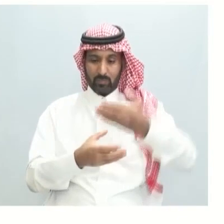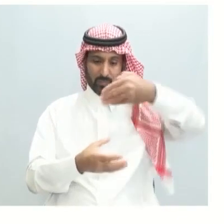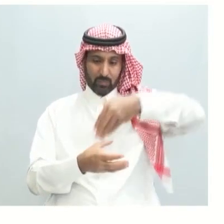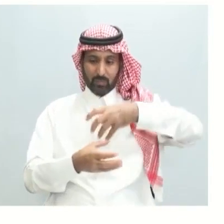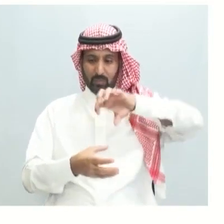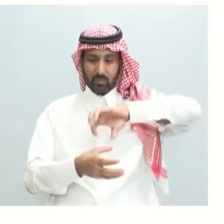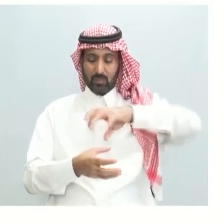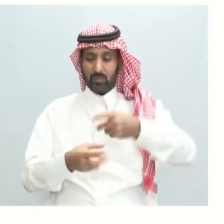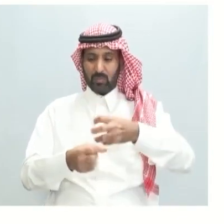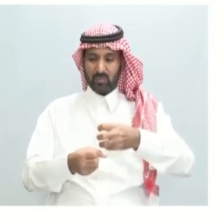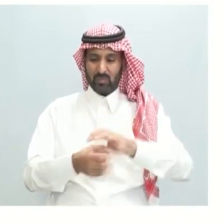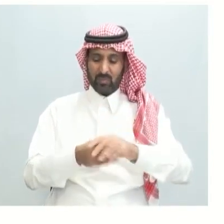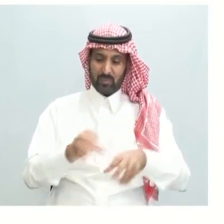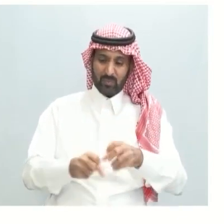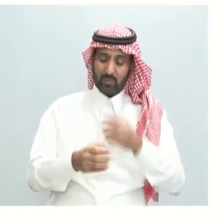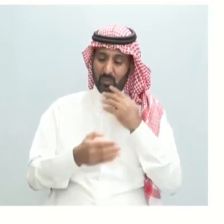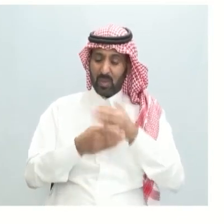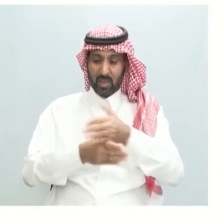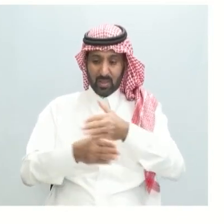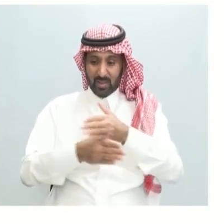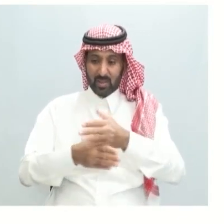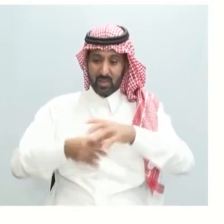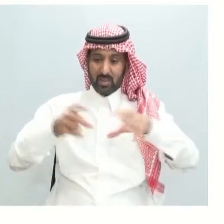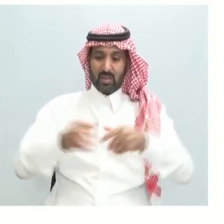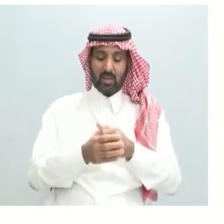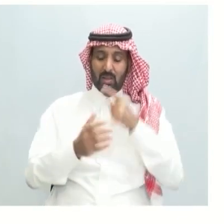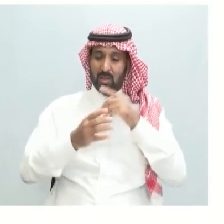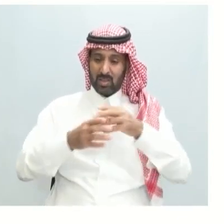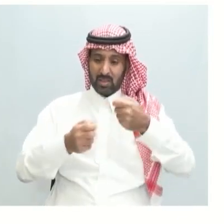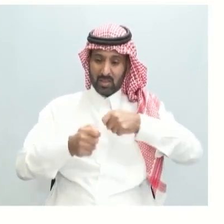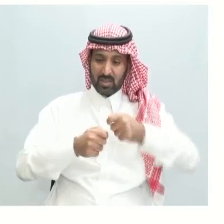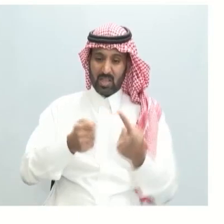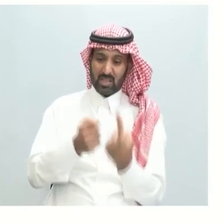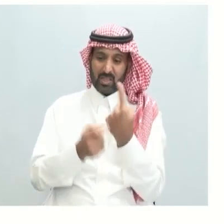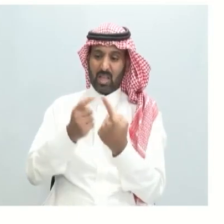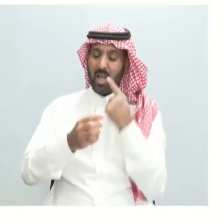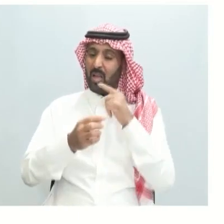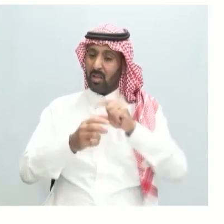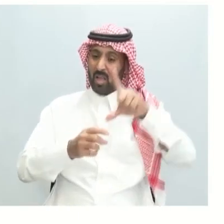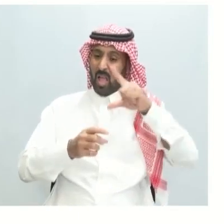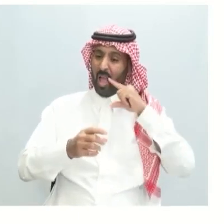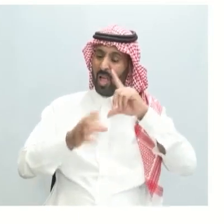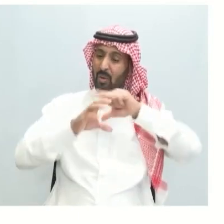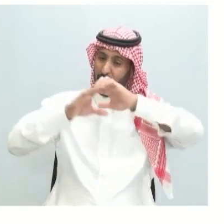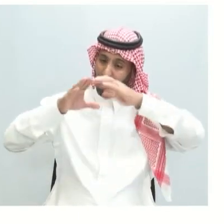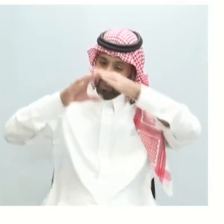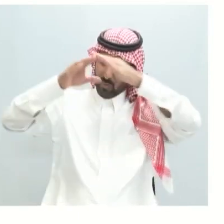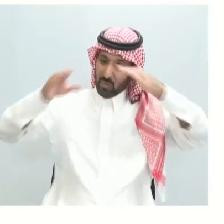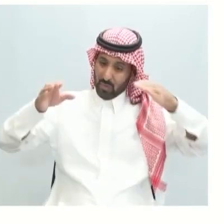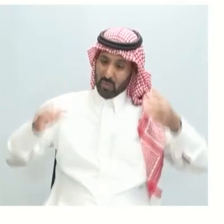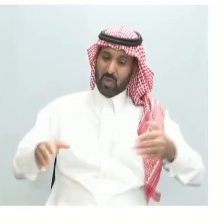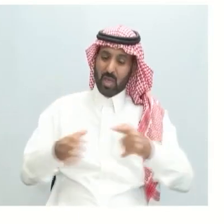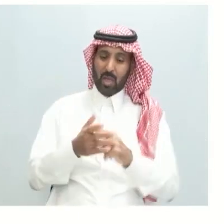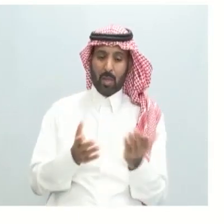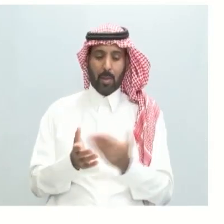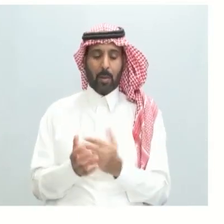from mud, wood, and grass. Size, it's round size, maybe cylinder shape. Ease